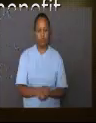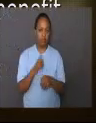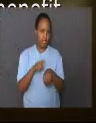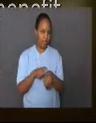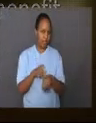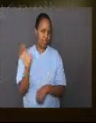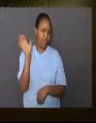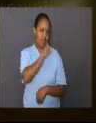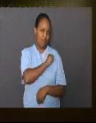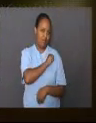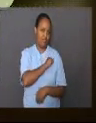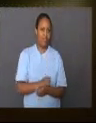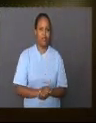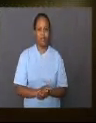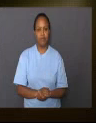Time's up!